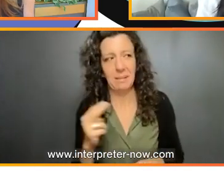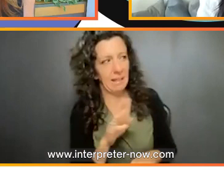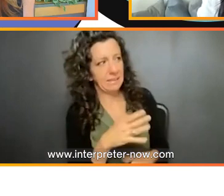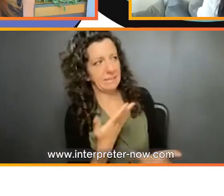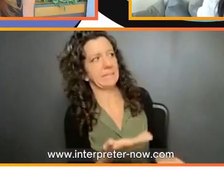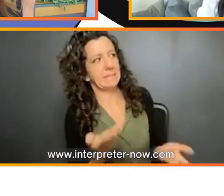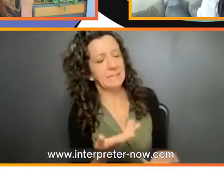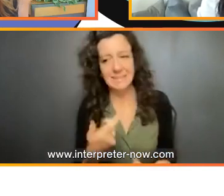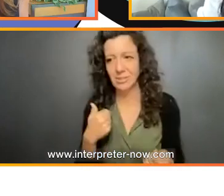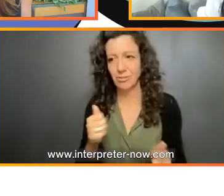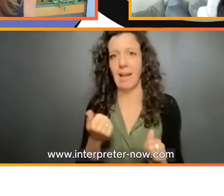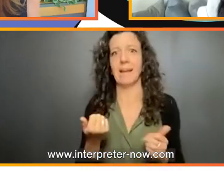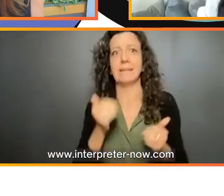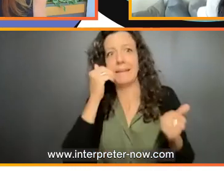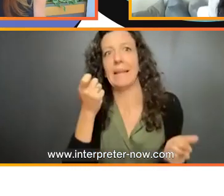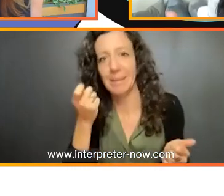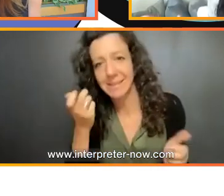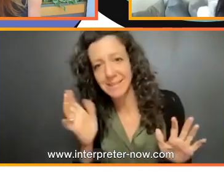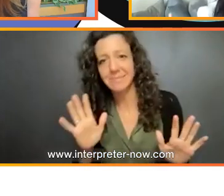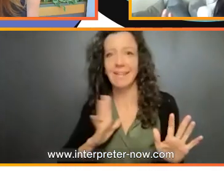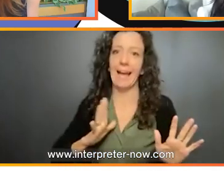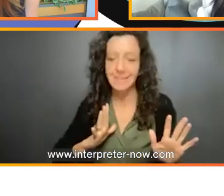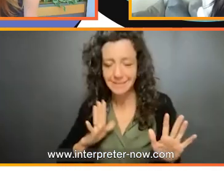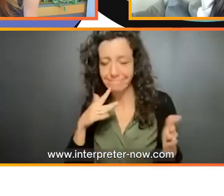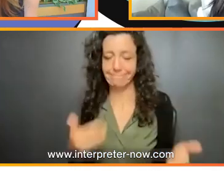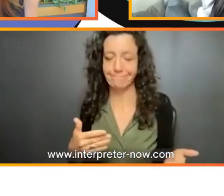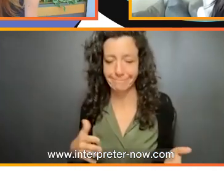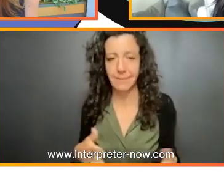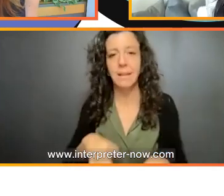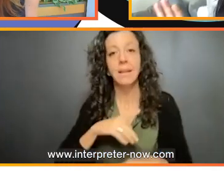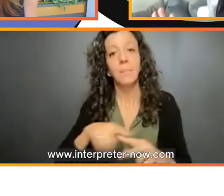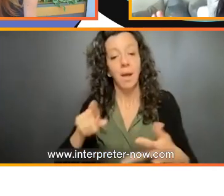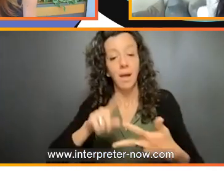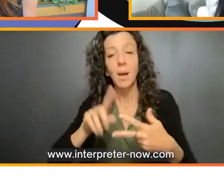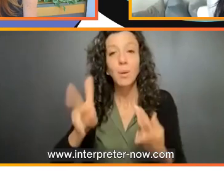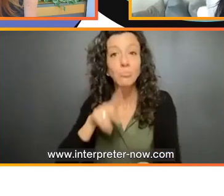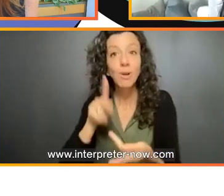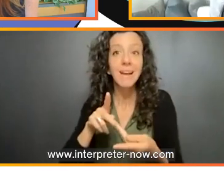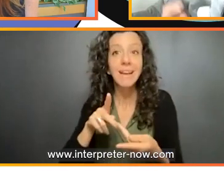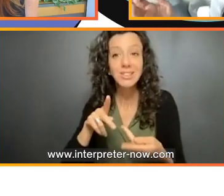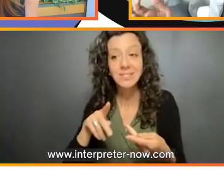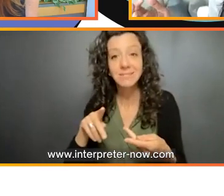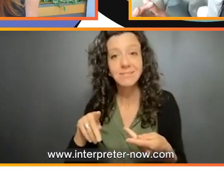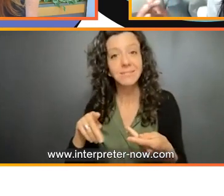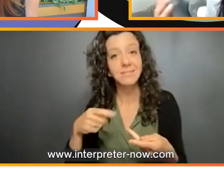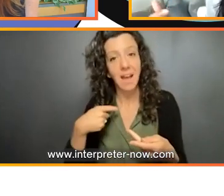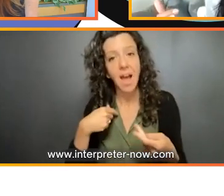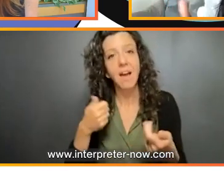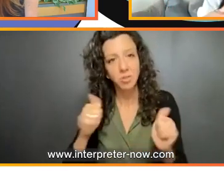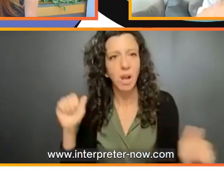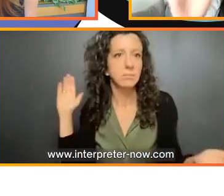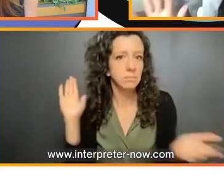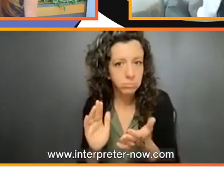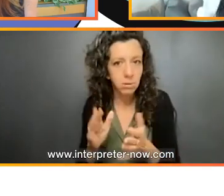crankiest human being ever. And it's like, oh my God, like, can you like project some sunshine, Ritu? Okay, fine. And then also